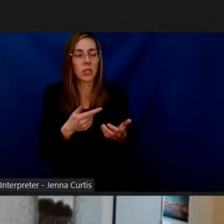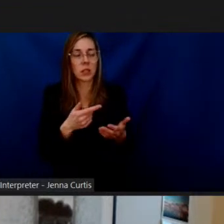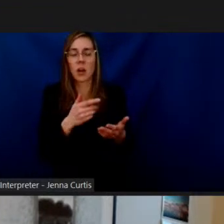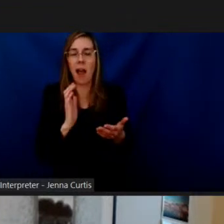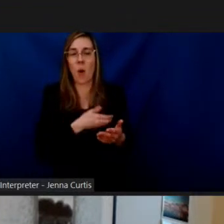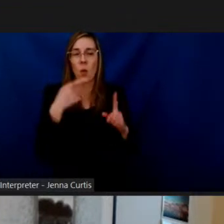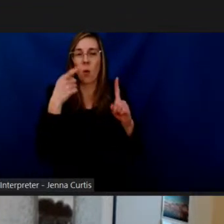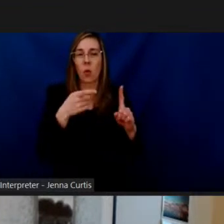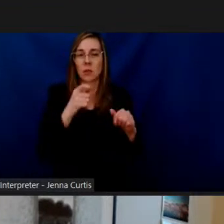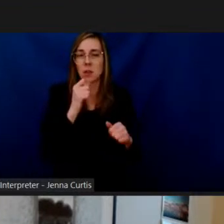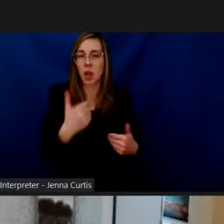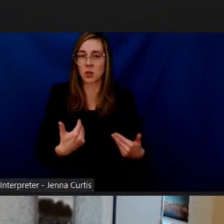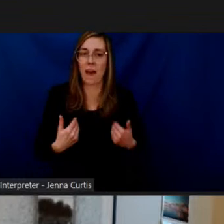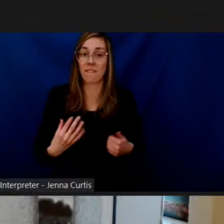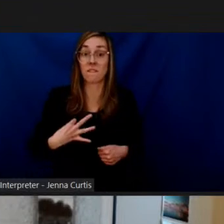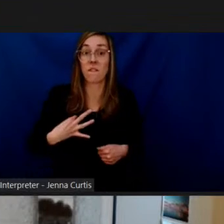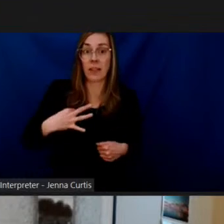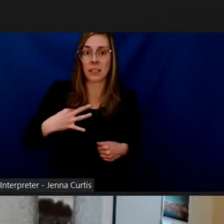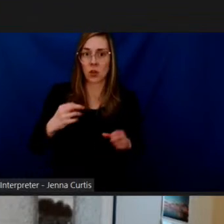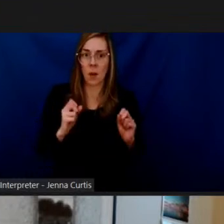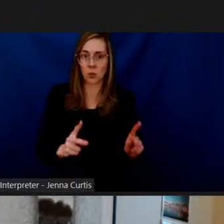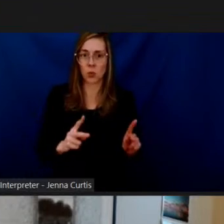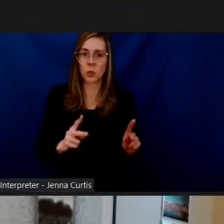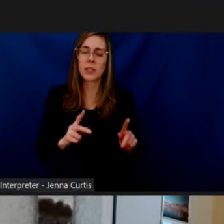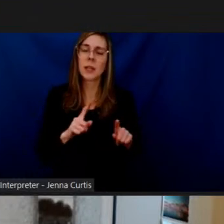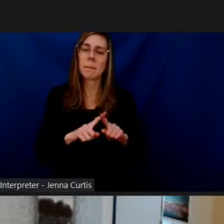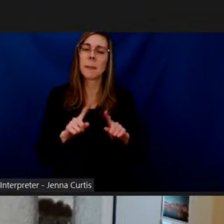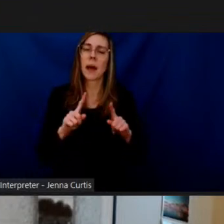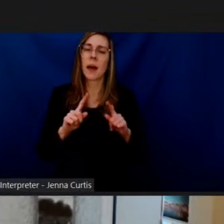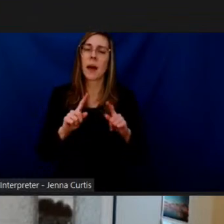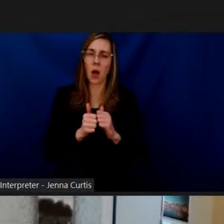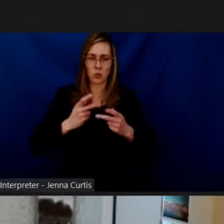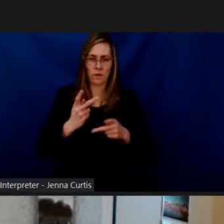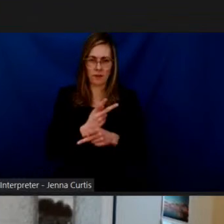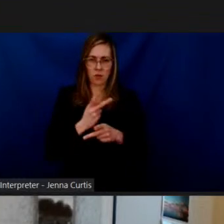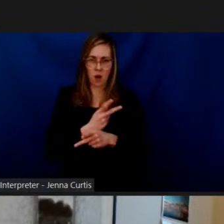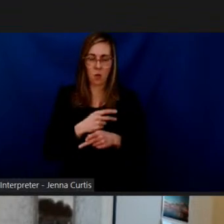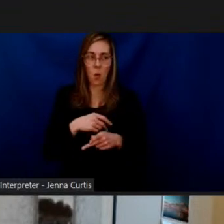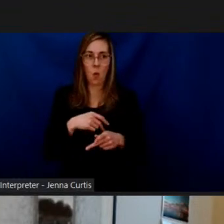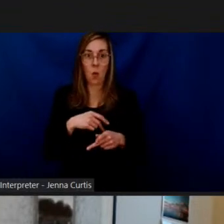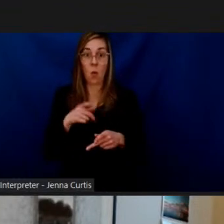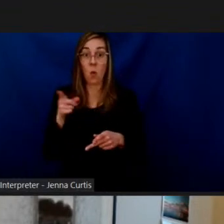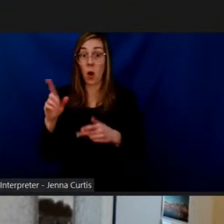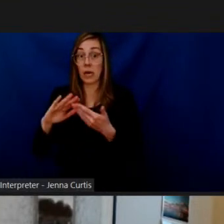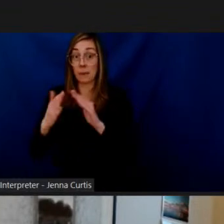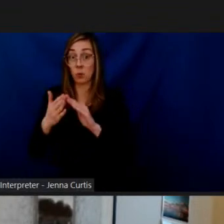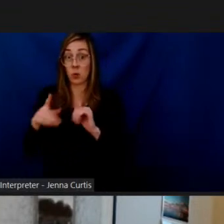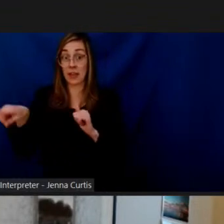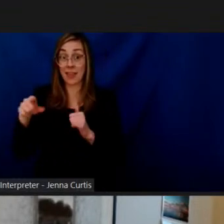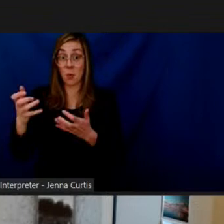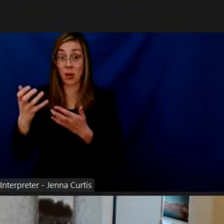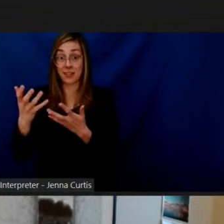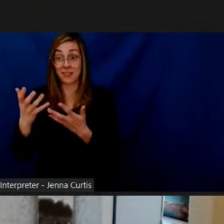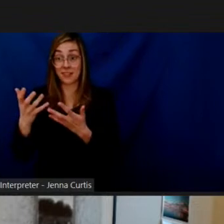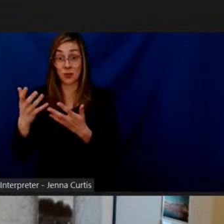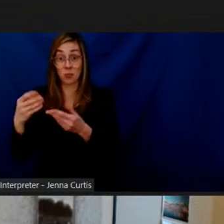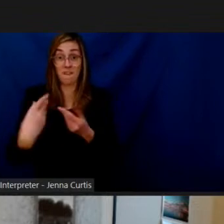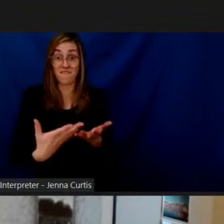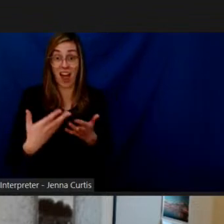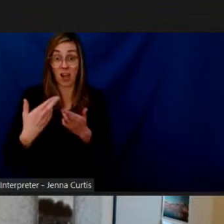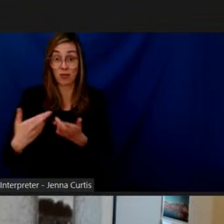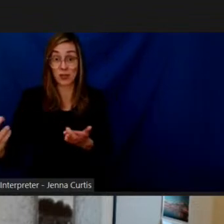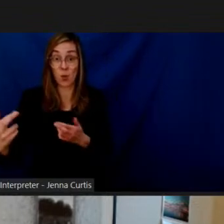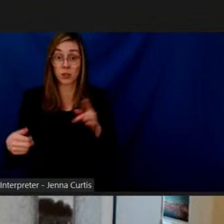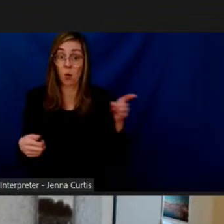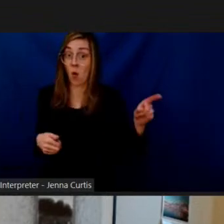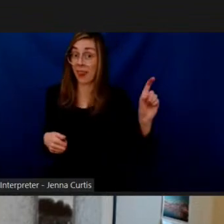for folks, but how do we strategically align resources that the community would like to provide with the needs that residents are